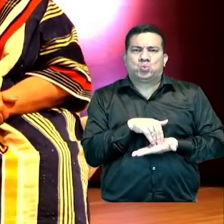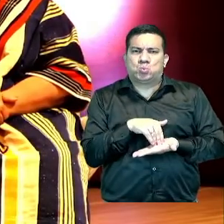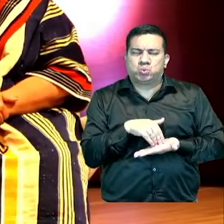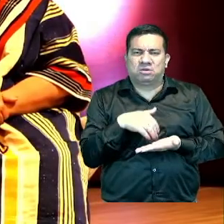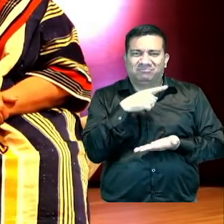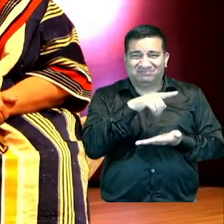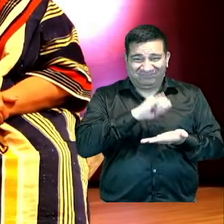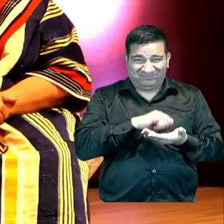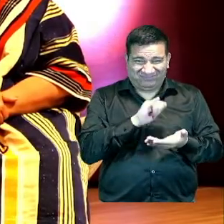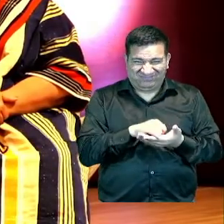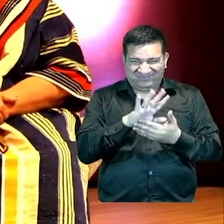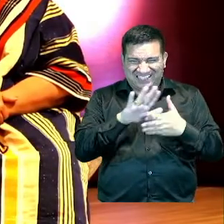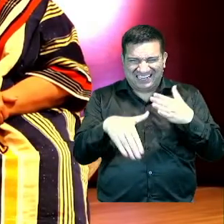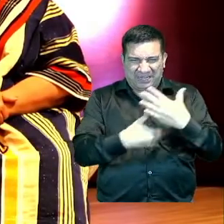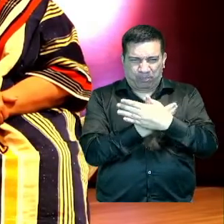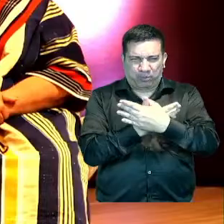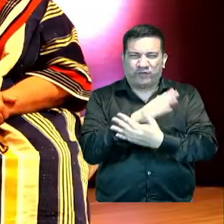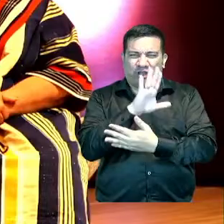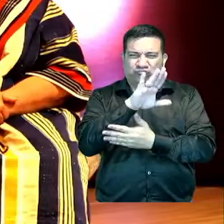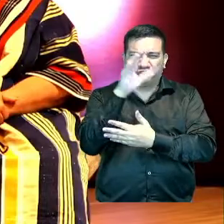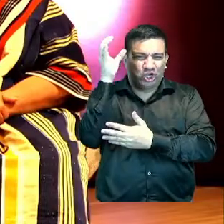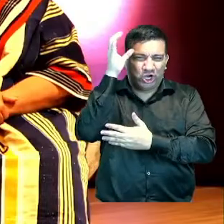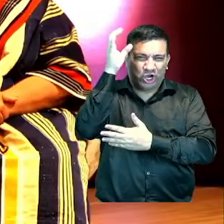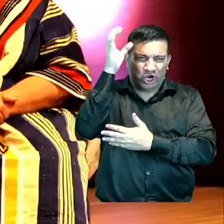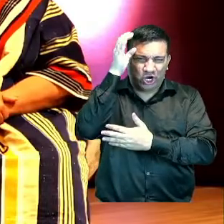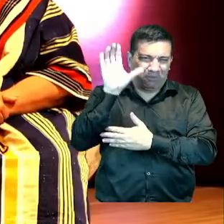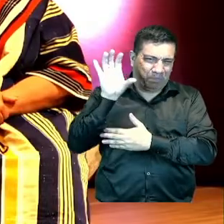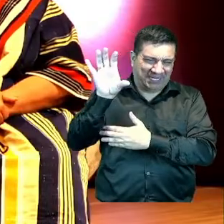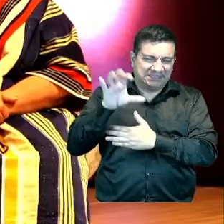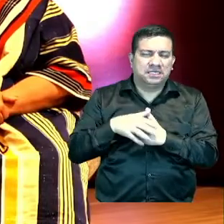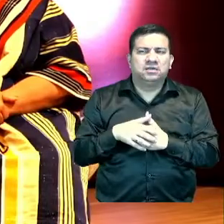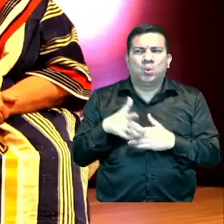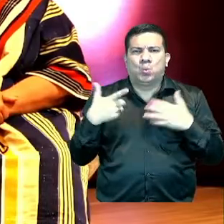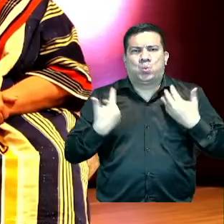for resistance in the Democratic Republic of Congo,